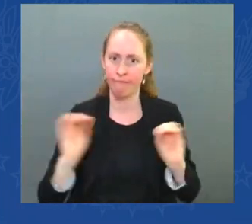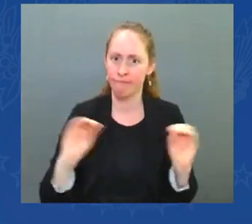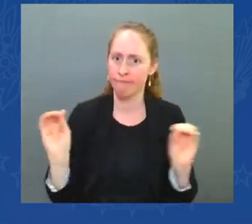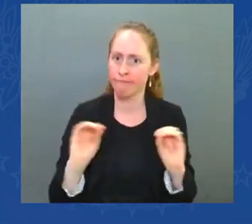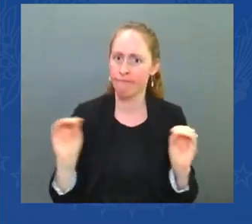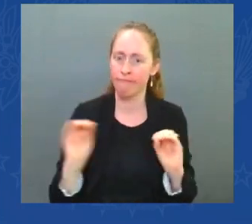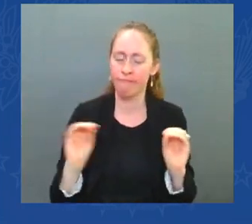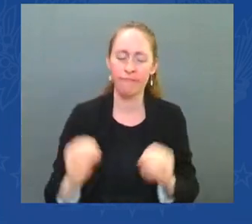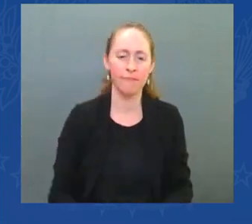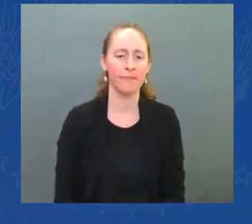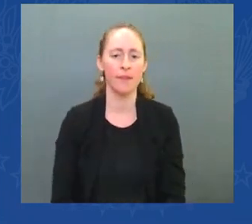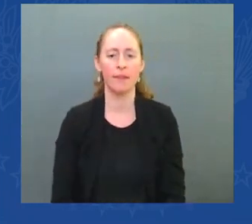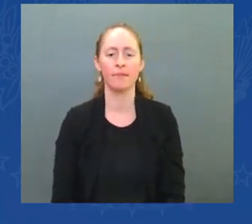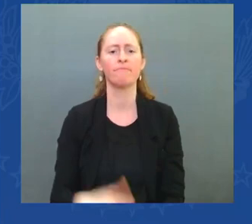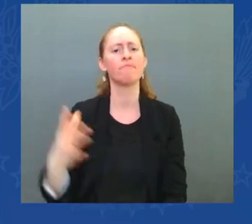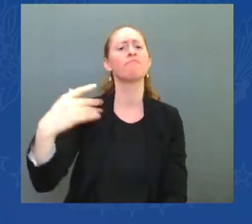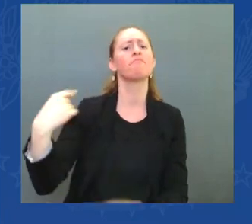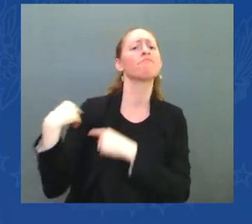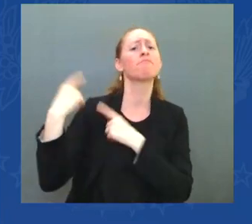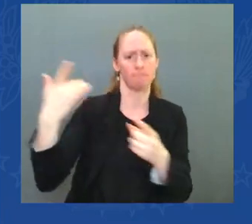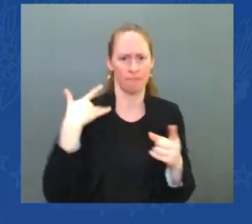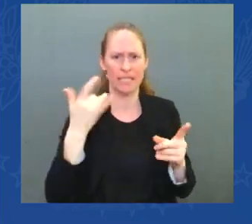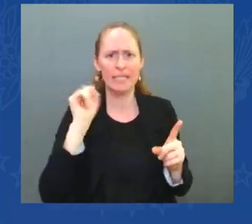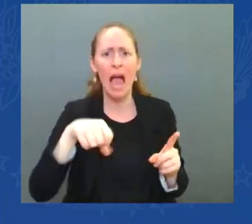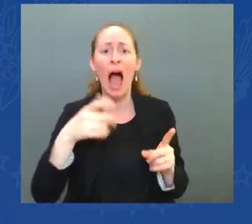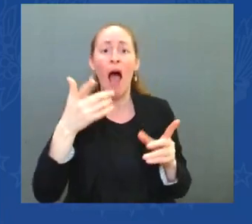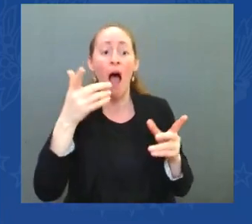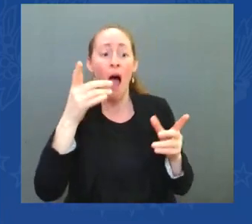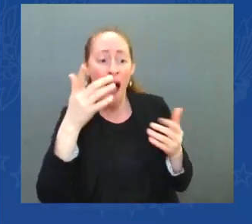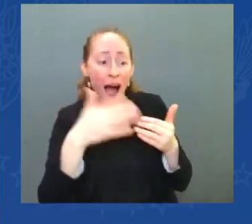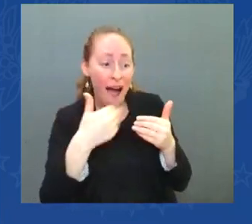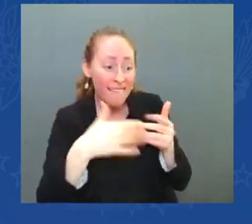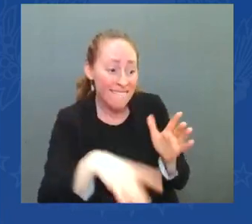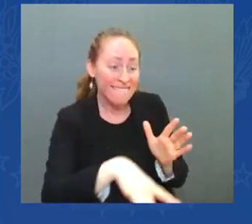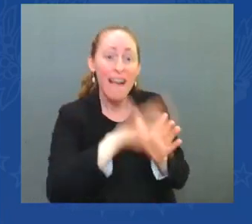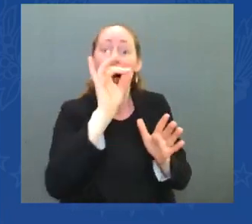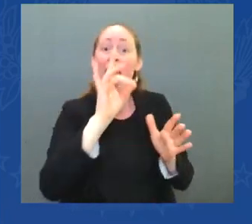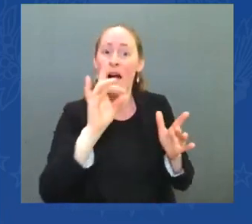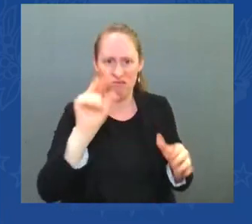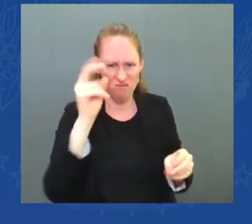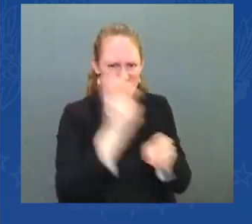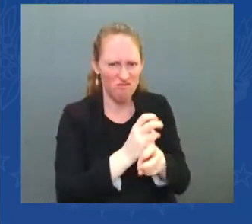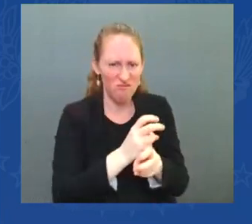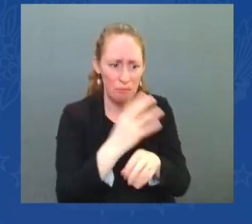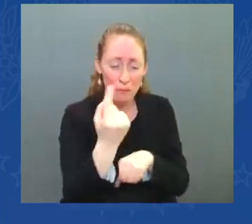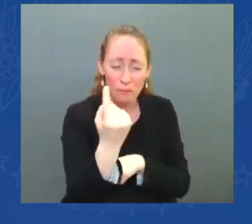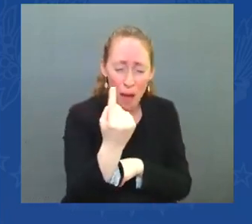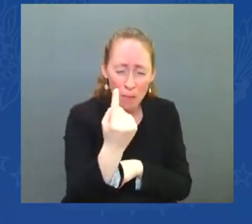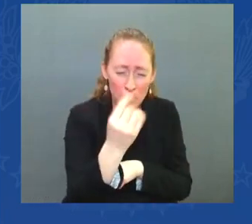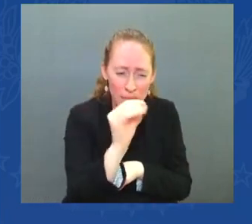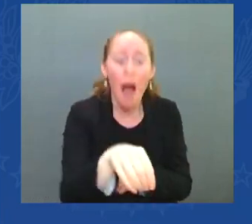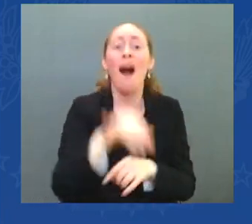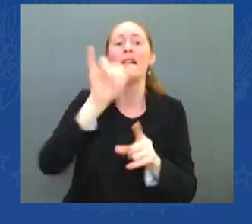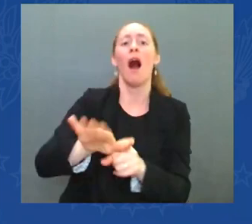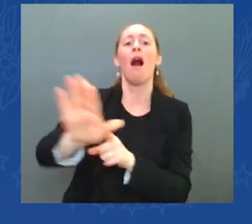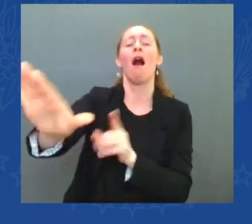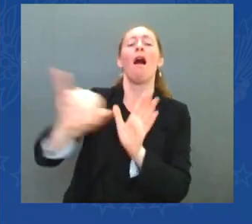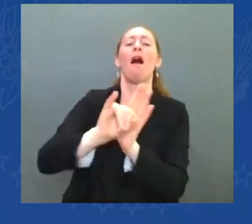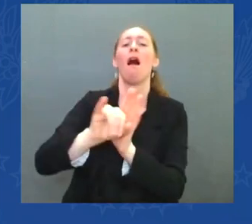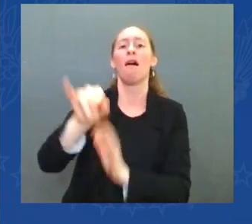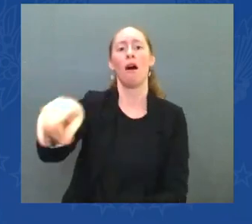less than 1% of ghost guns reported by law enforcement. So it makes sense that police across the